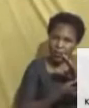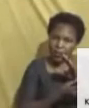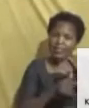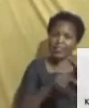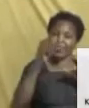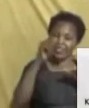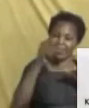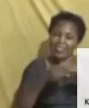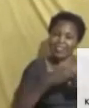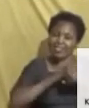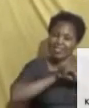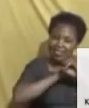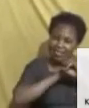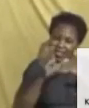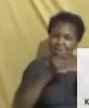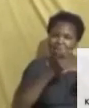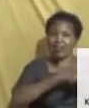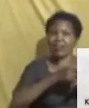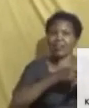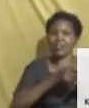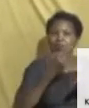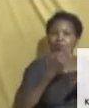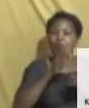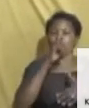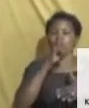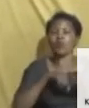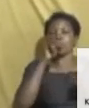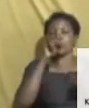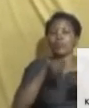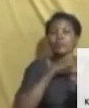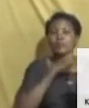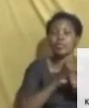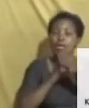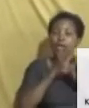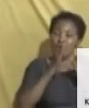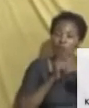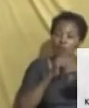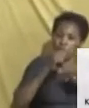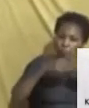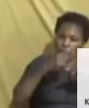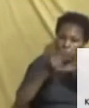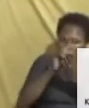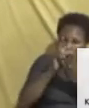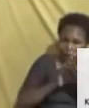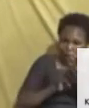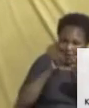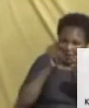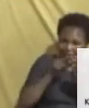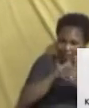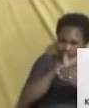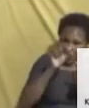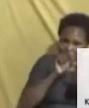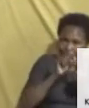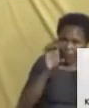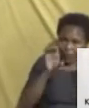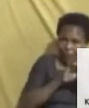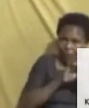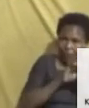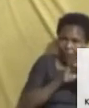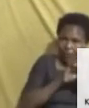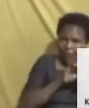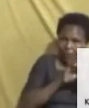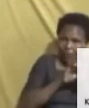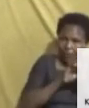this clear writing on what has to be done. If you proceed to read that particular chapter,